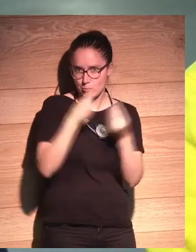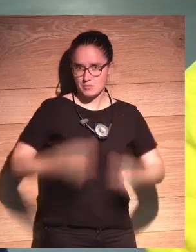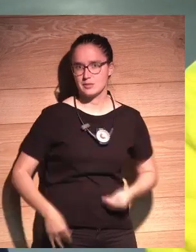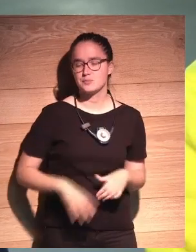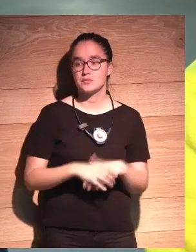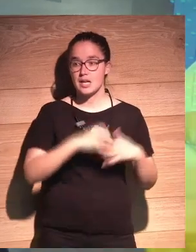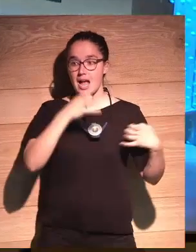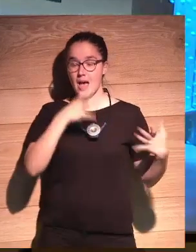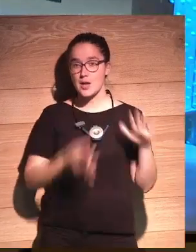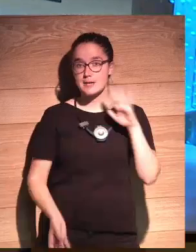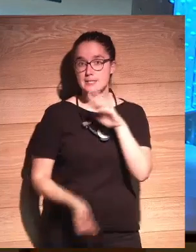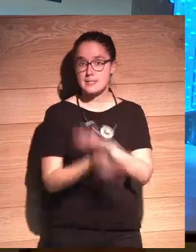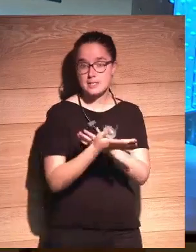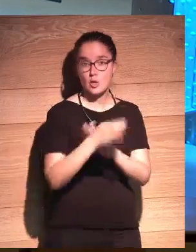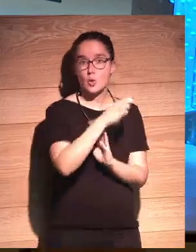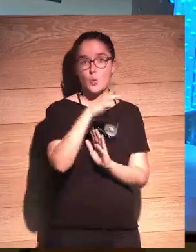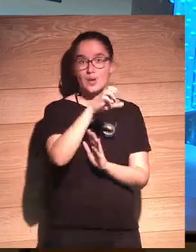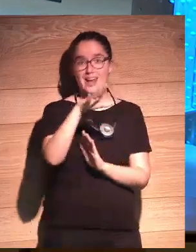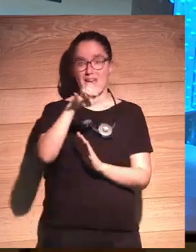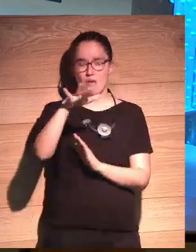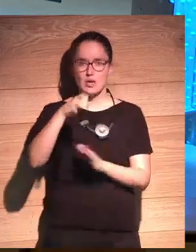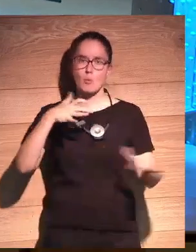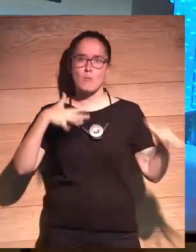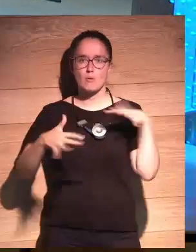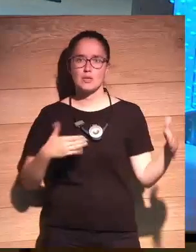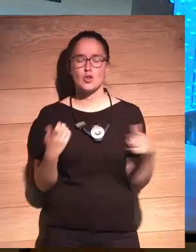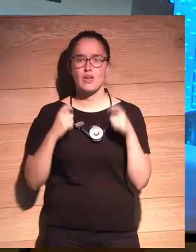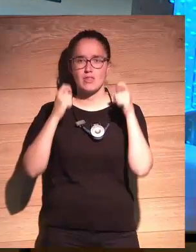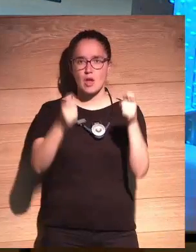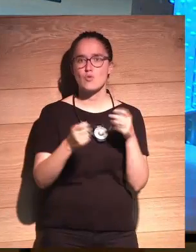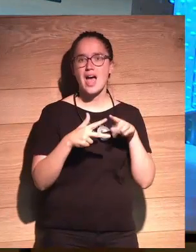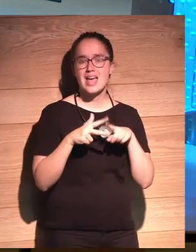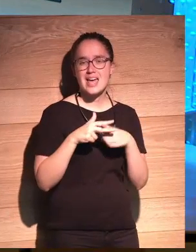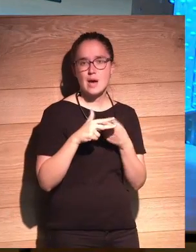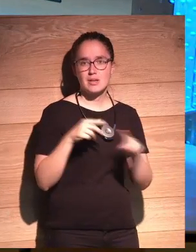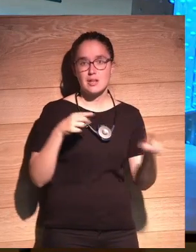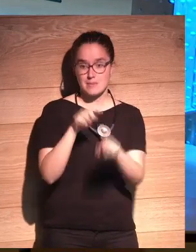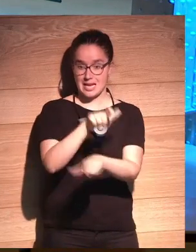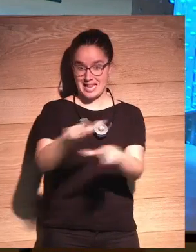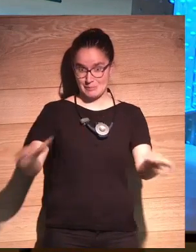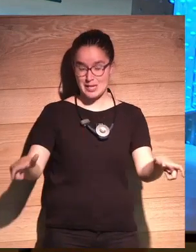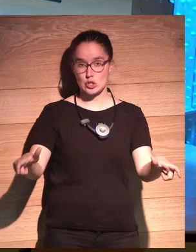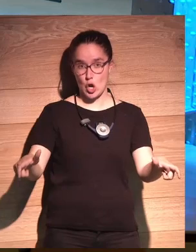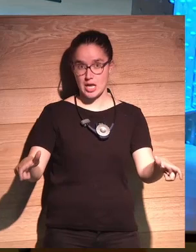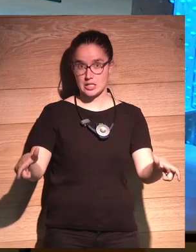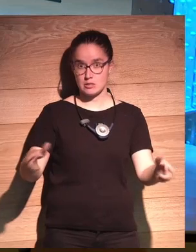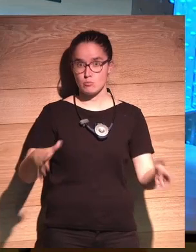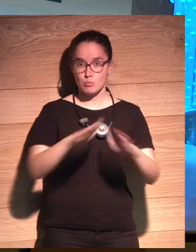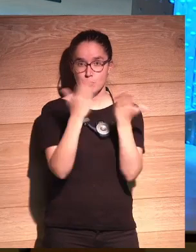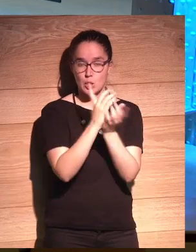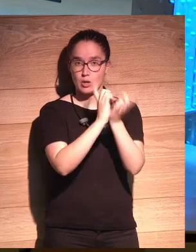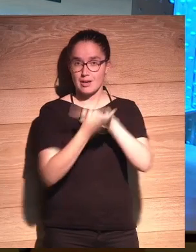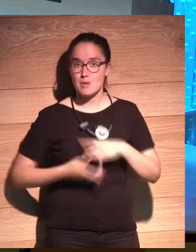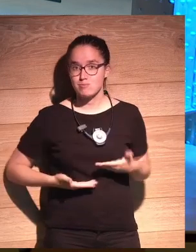holacracy. He will explain what this theory is about now. He is also funding Willever as the movement